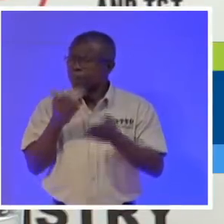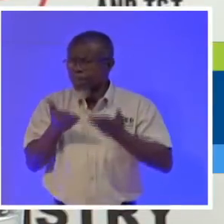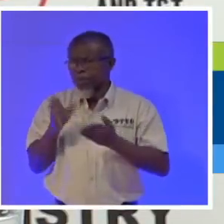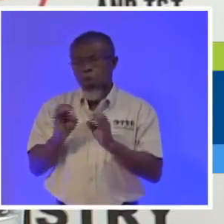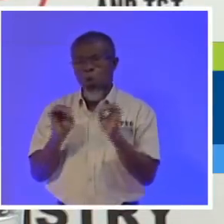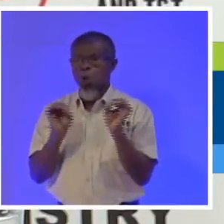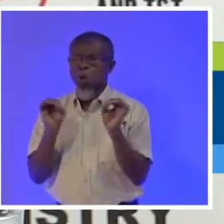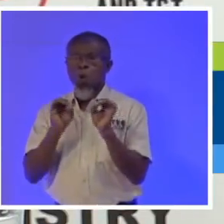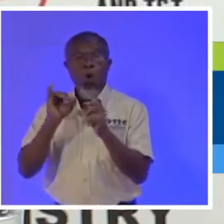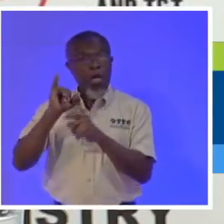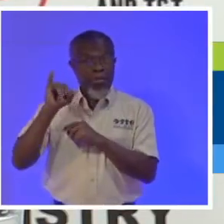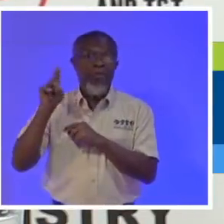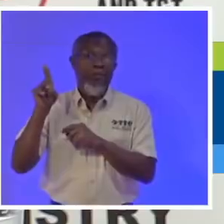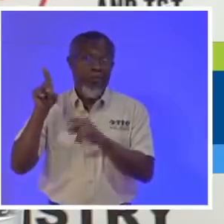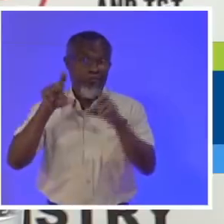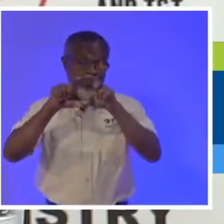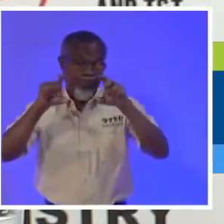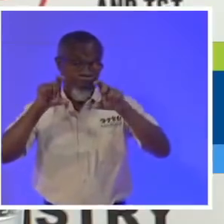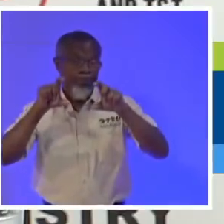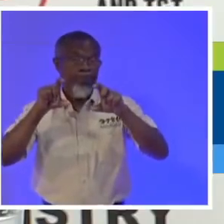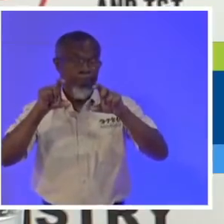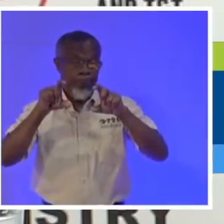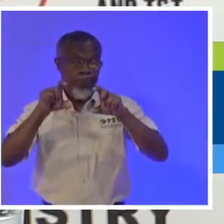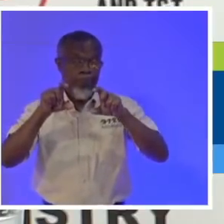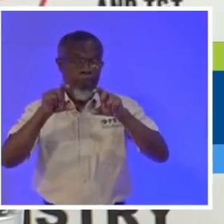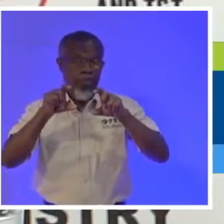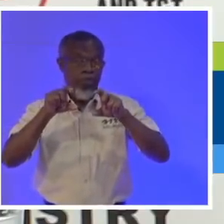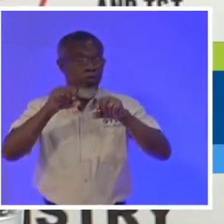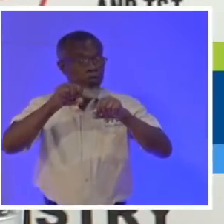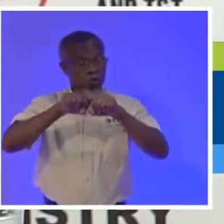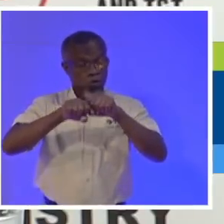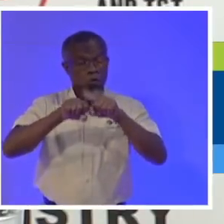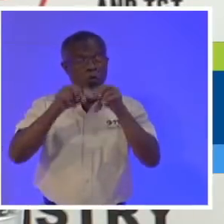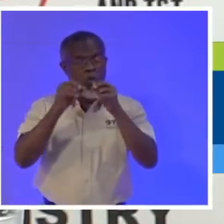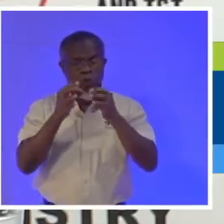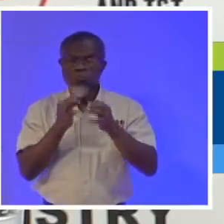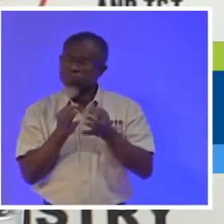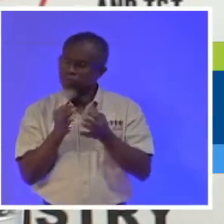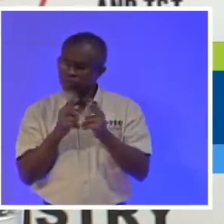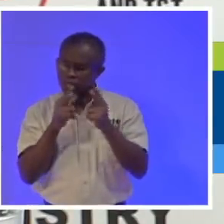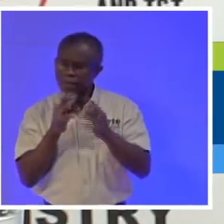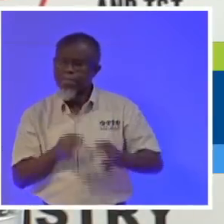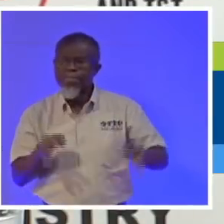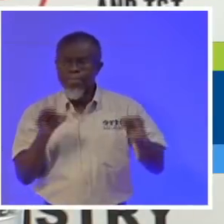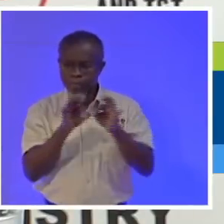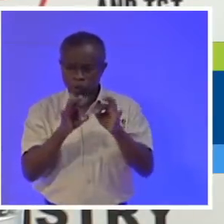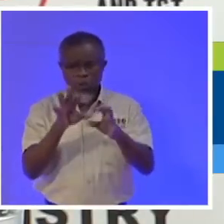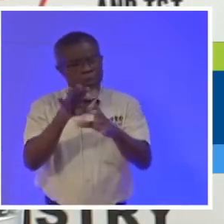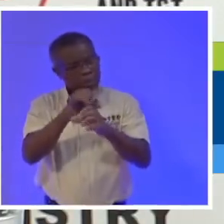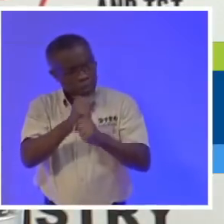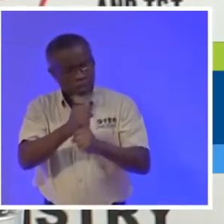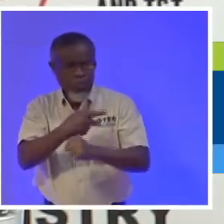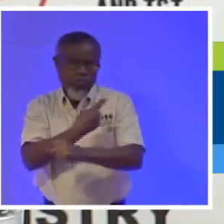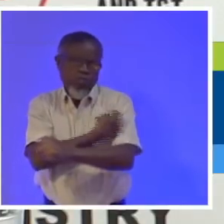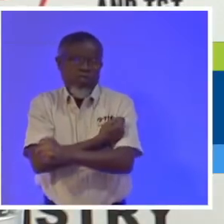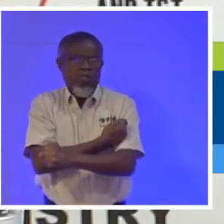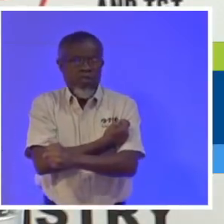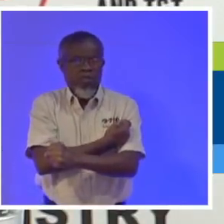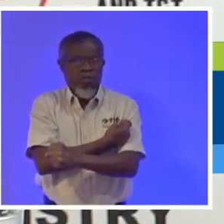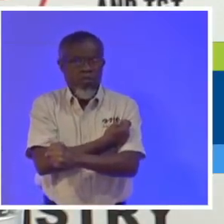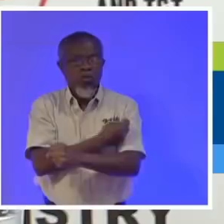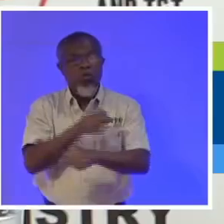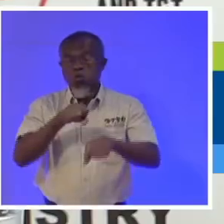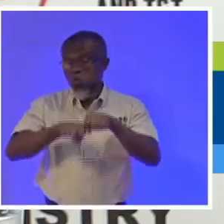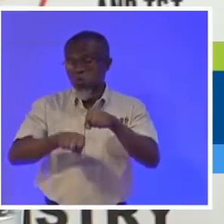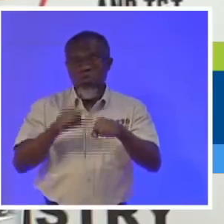be persons without IDs, and it's more important to vaccinate them than to stand on ceremony and be overly bureaucratic.